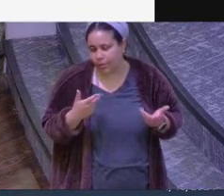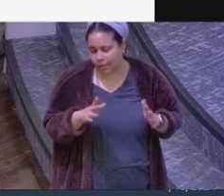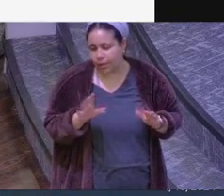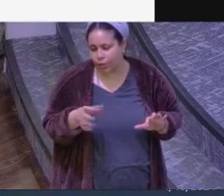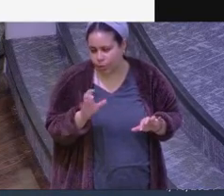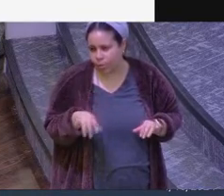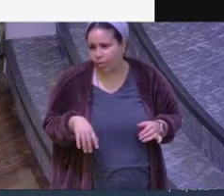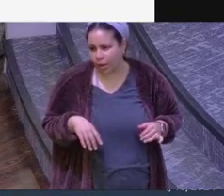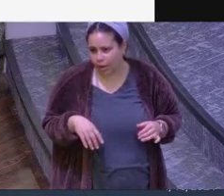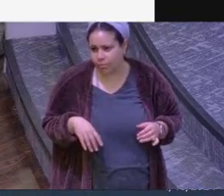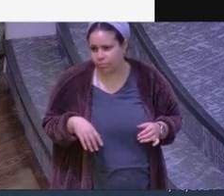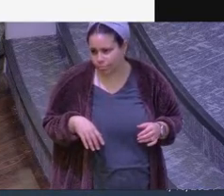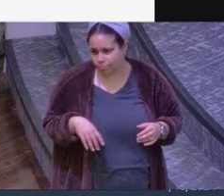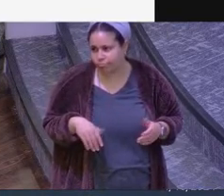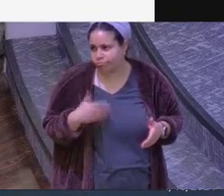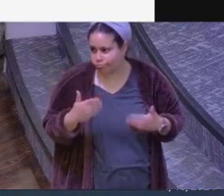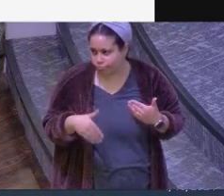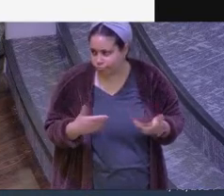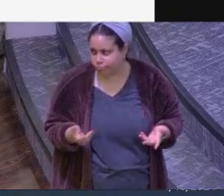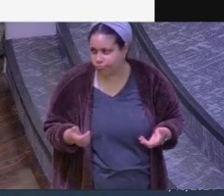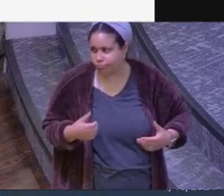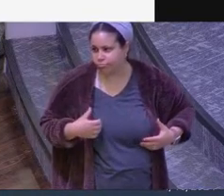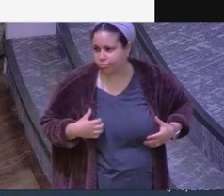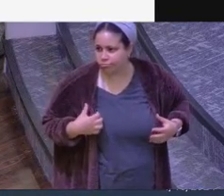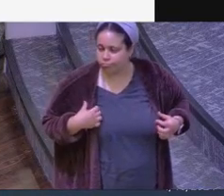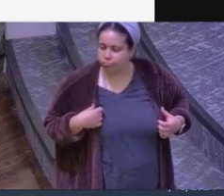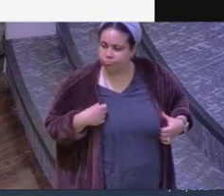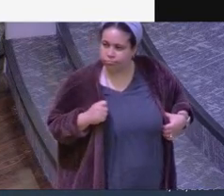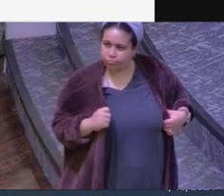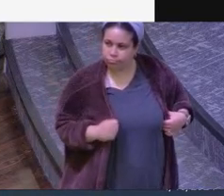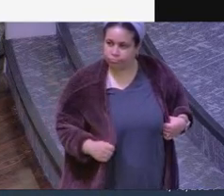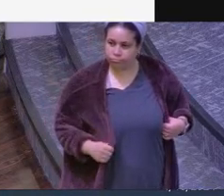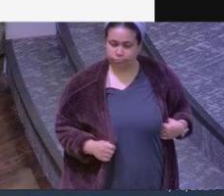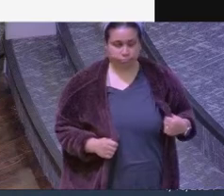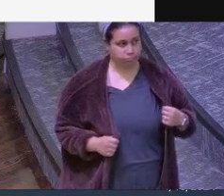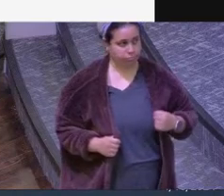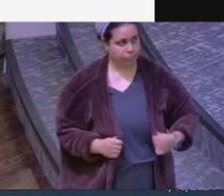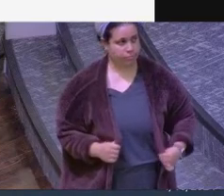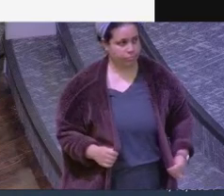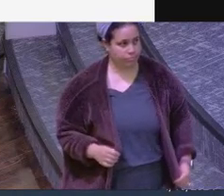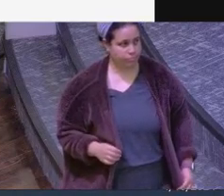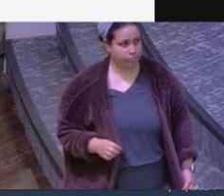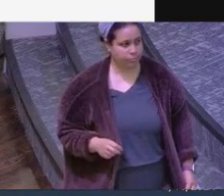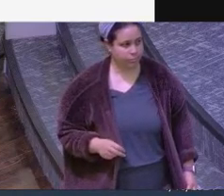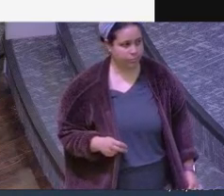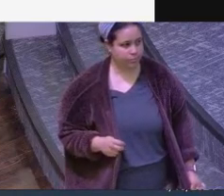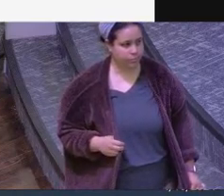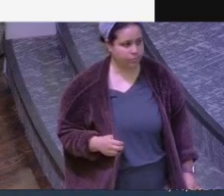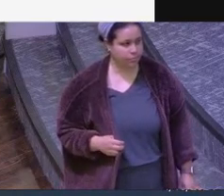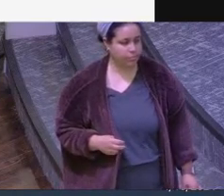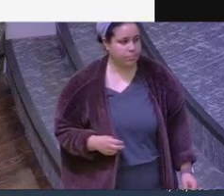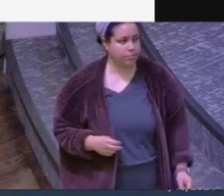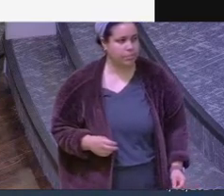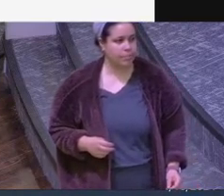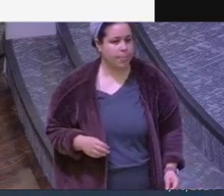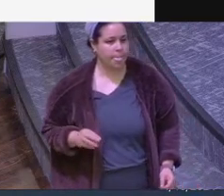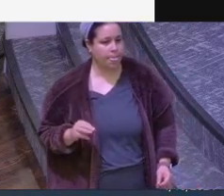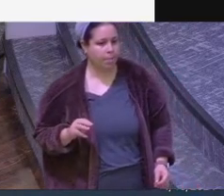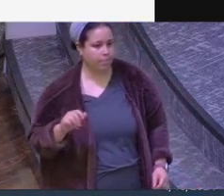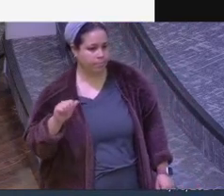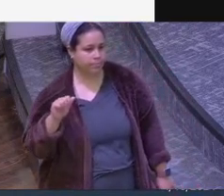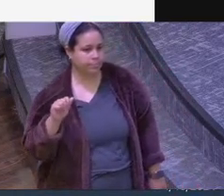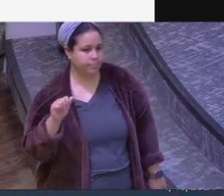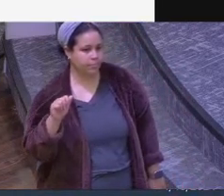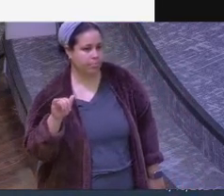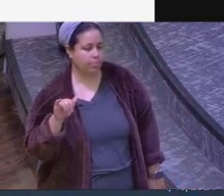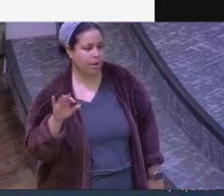I'm looking forward to getting that up and running. So the next steps would be we'll present the tentative budget May 9th. So we'll